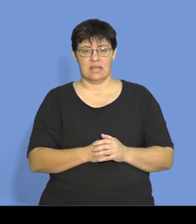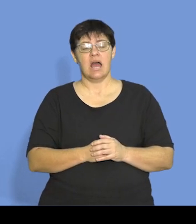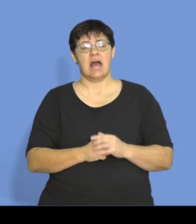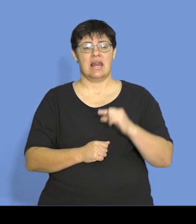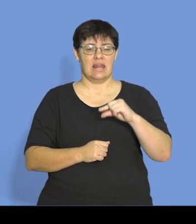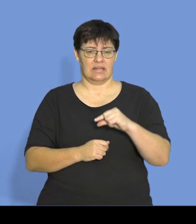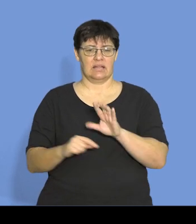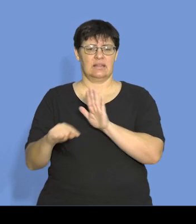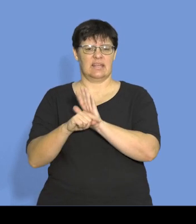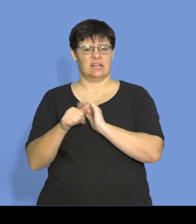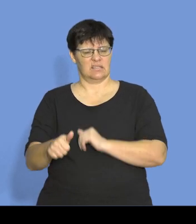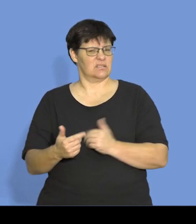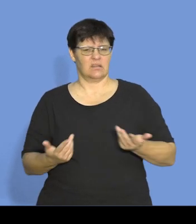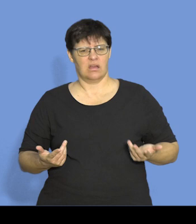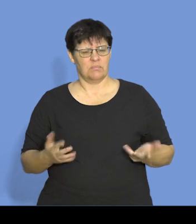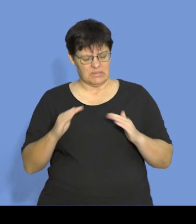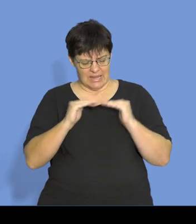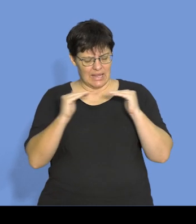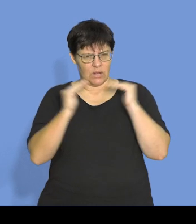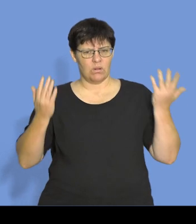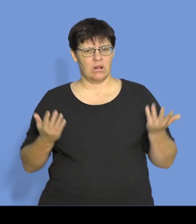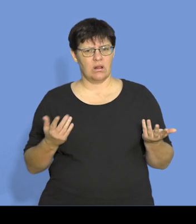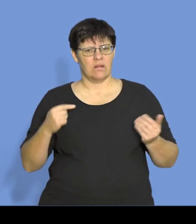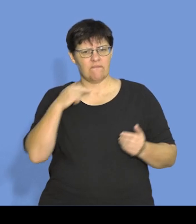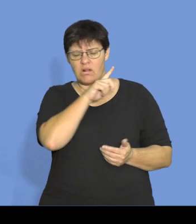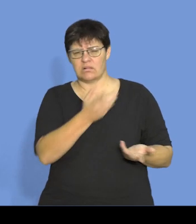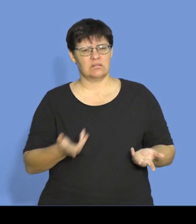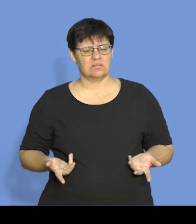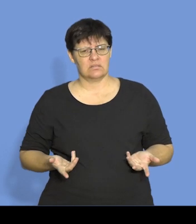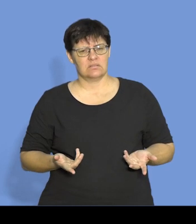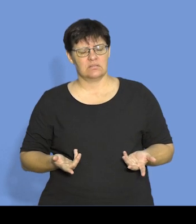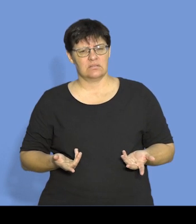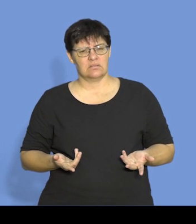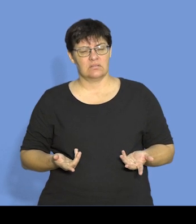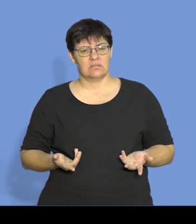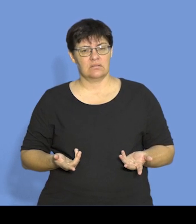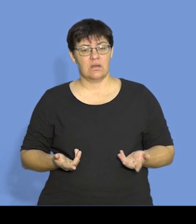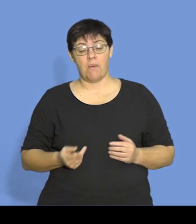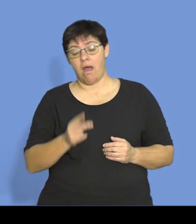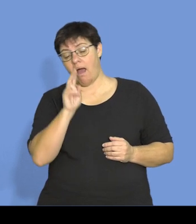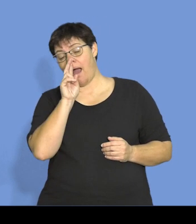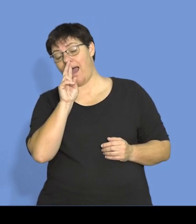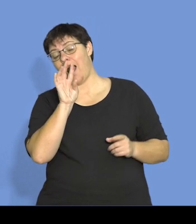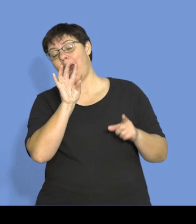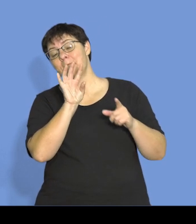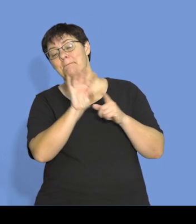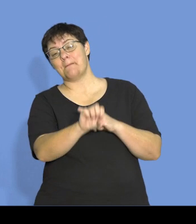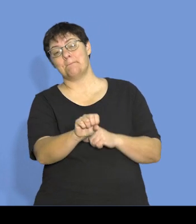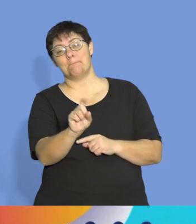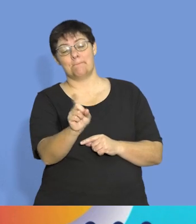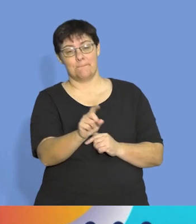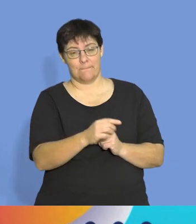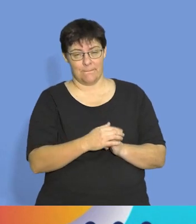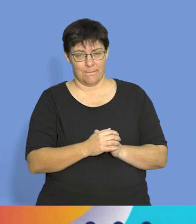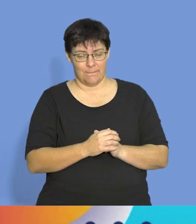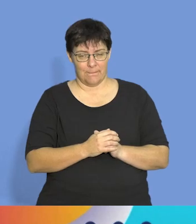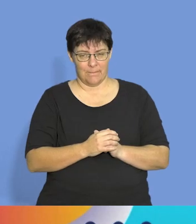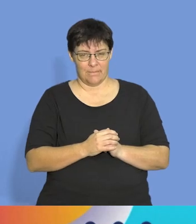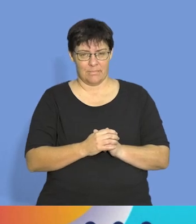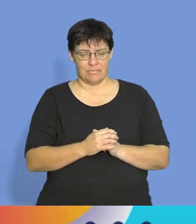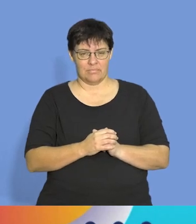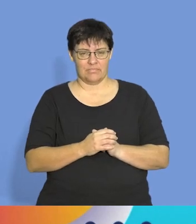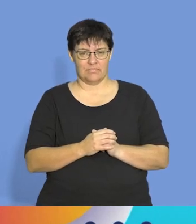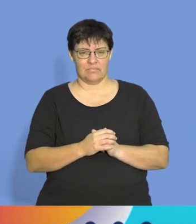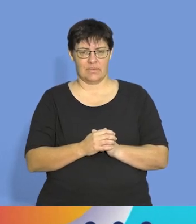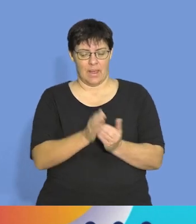-6 is less than -6, but this is false. But the interesting that you need to see here is now we are